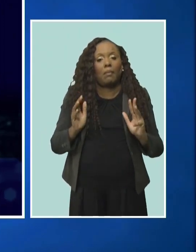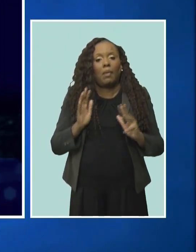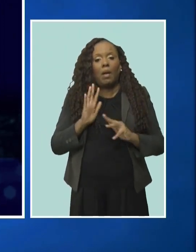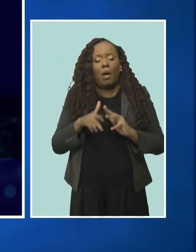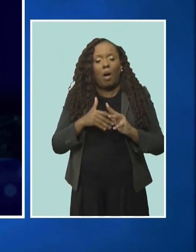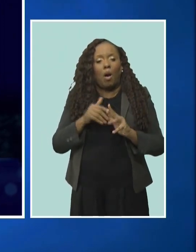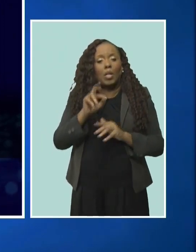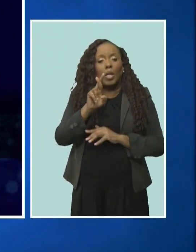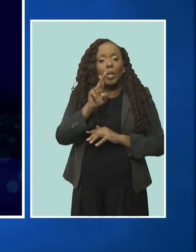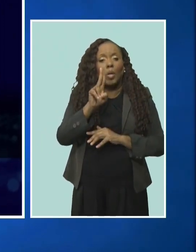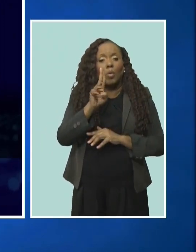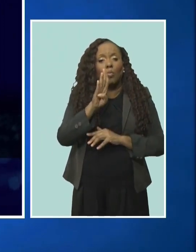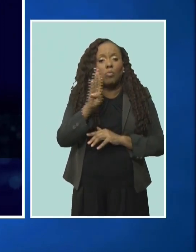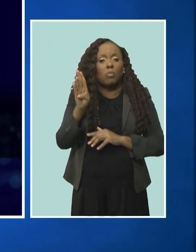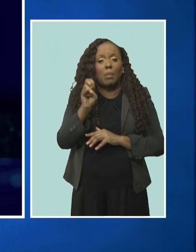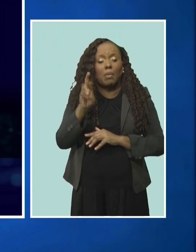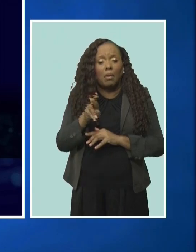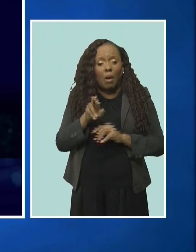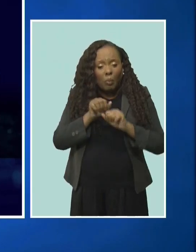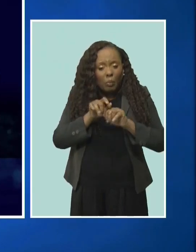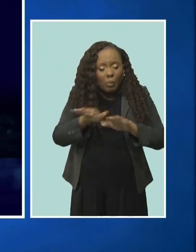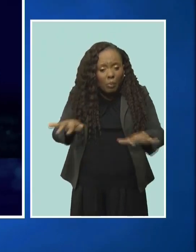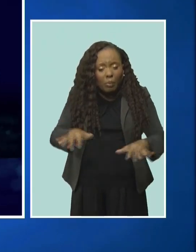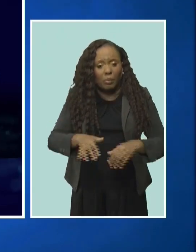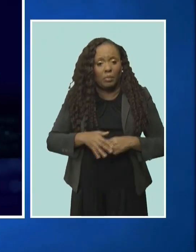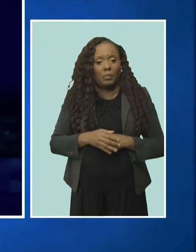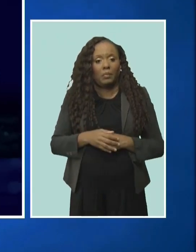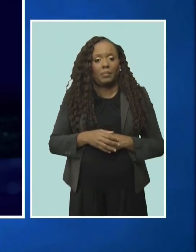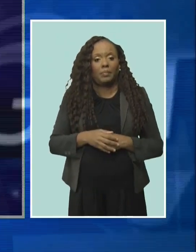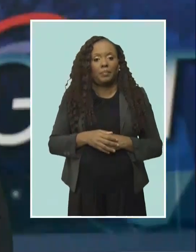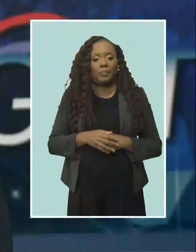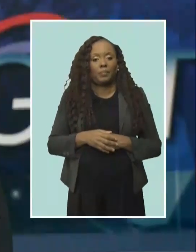of rubber from on the runway.